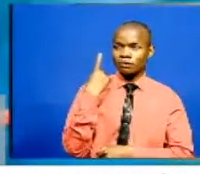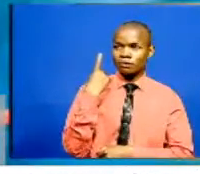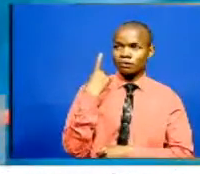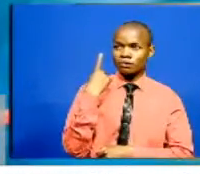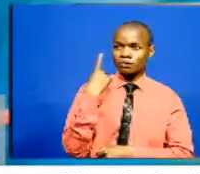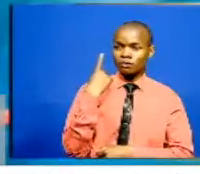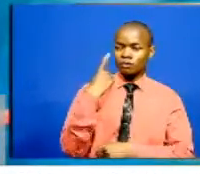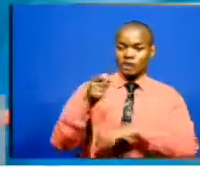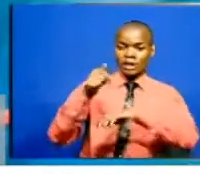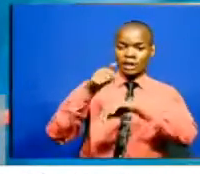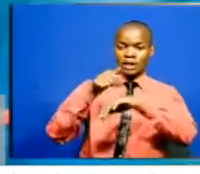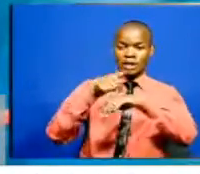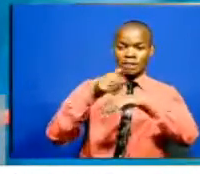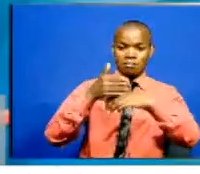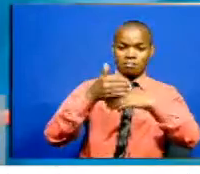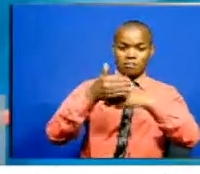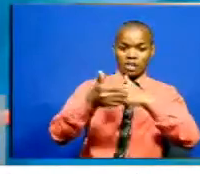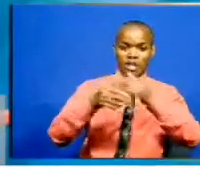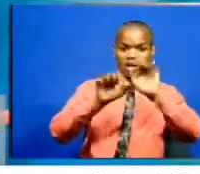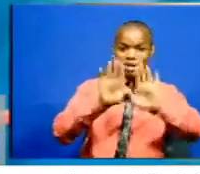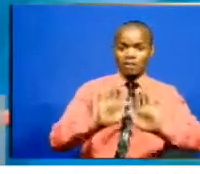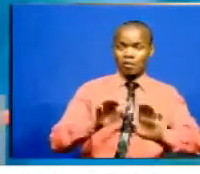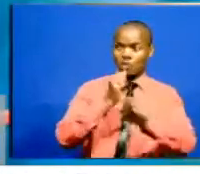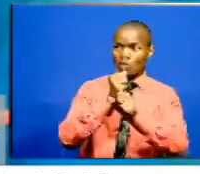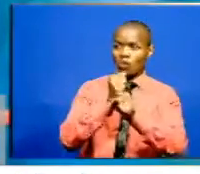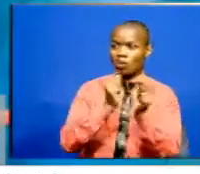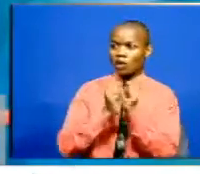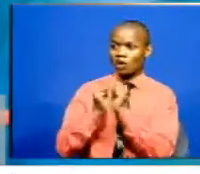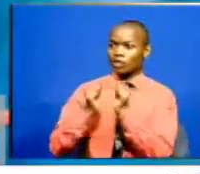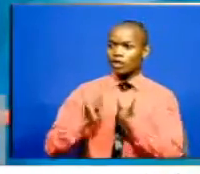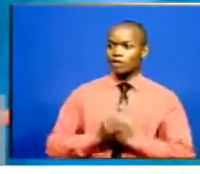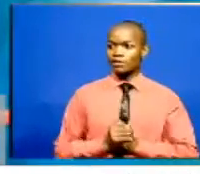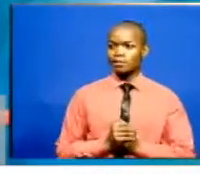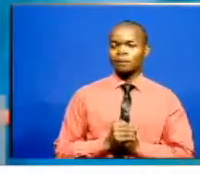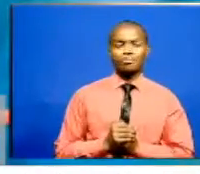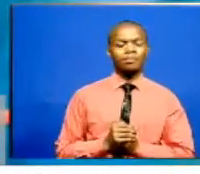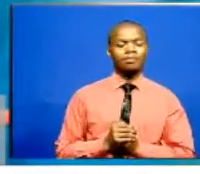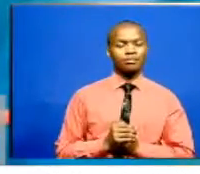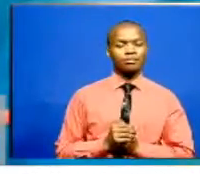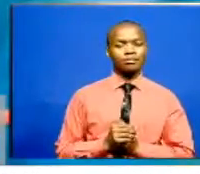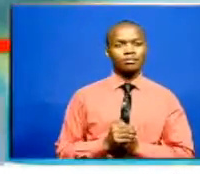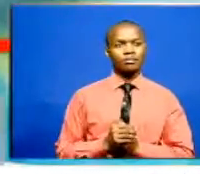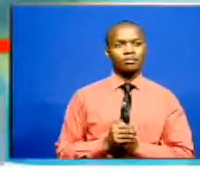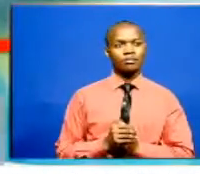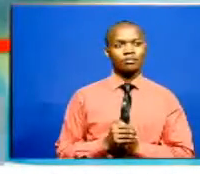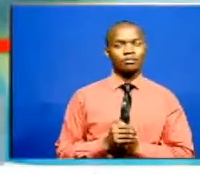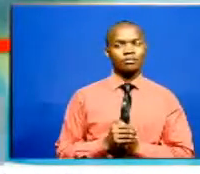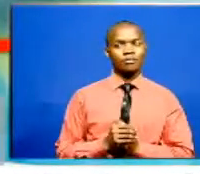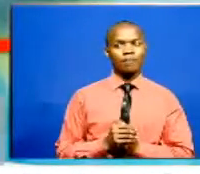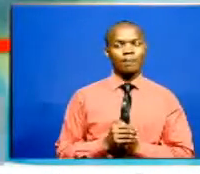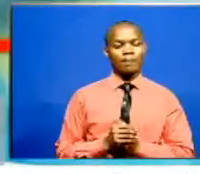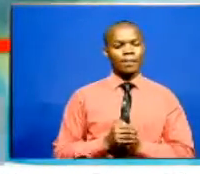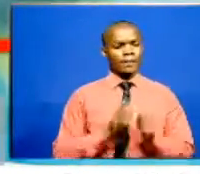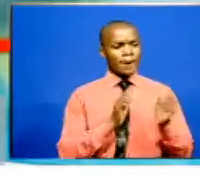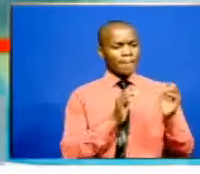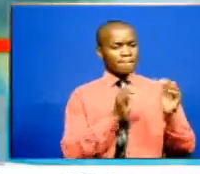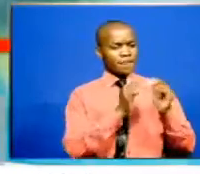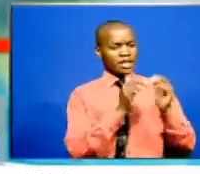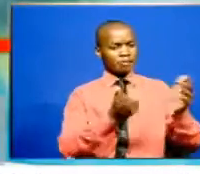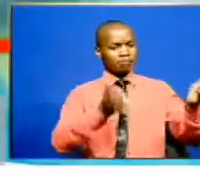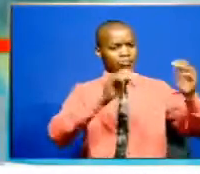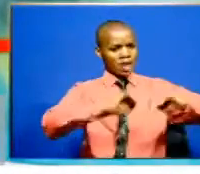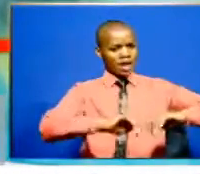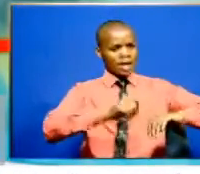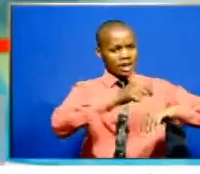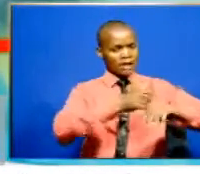going forward, we need to work together. And of course, this summit, talking about